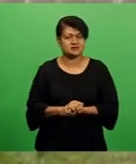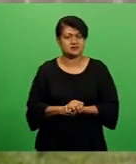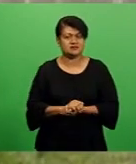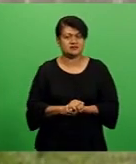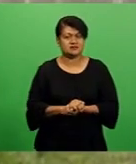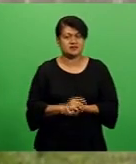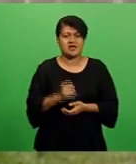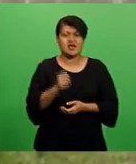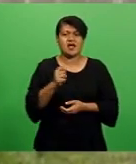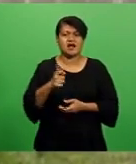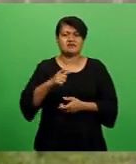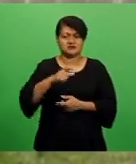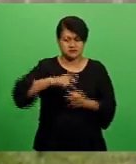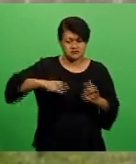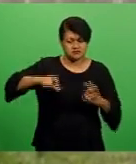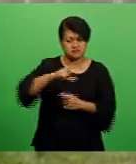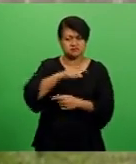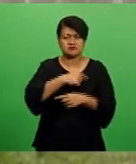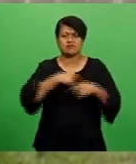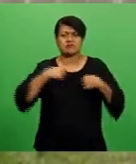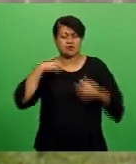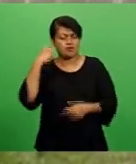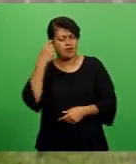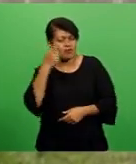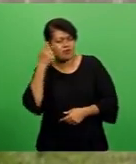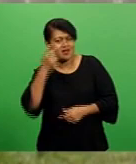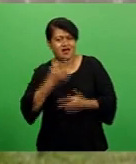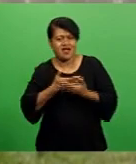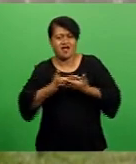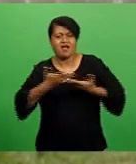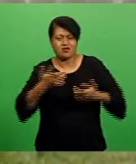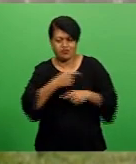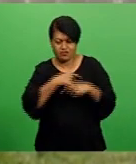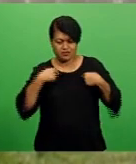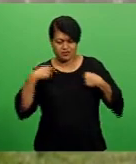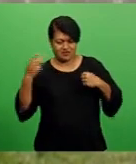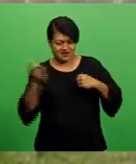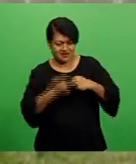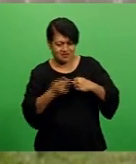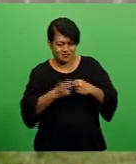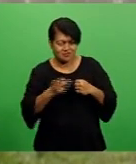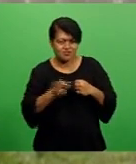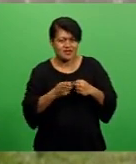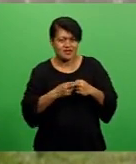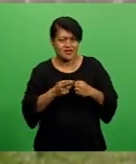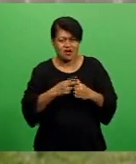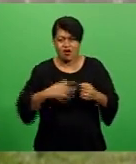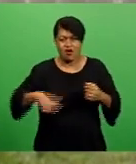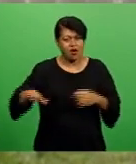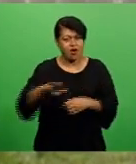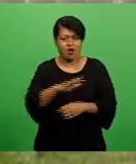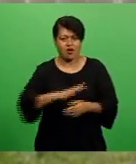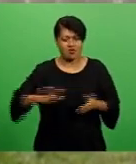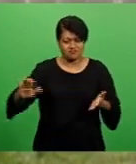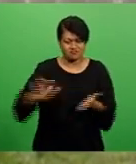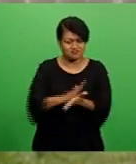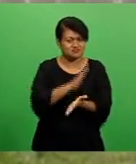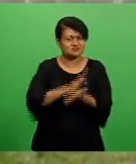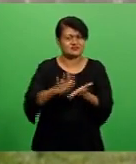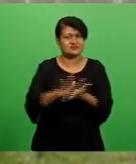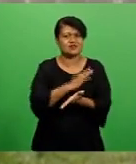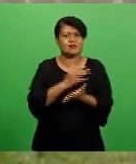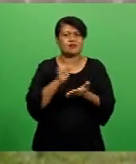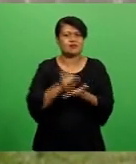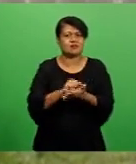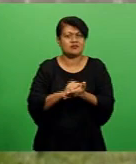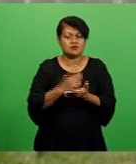After the cyclone, we were worried about how we were going to repair all the damage that the school sustained, but when the ADF came and did all